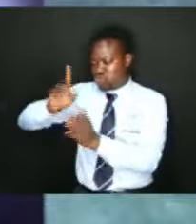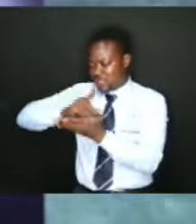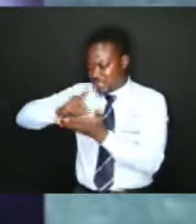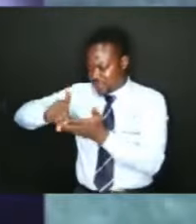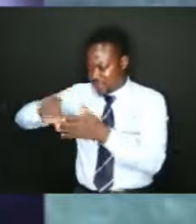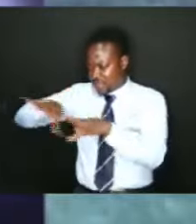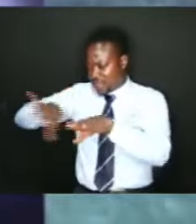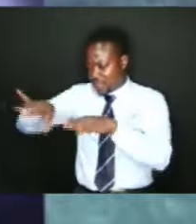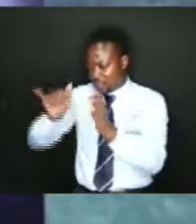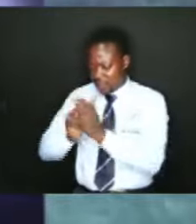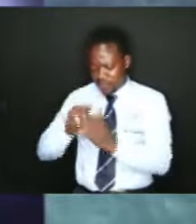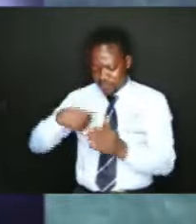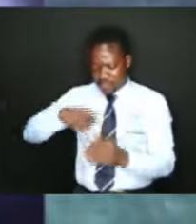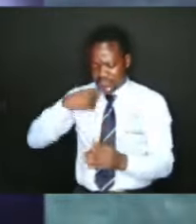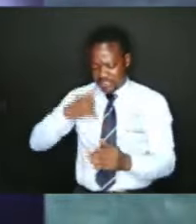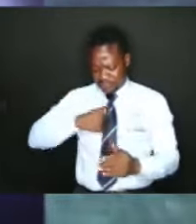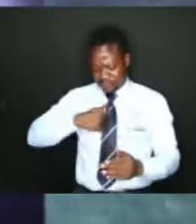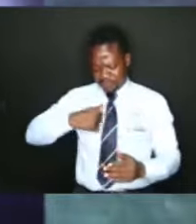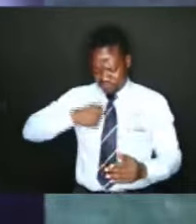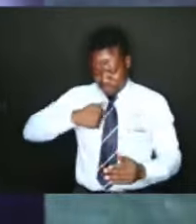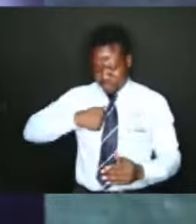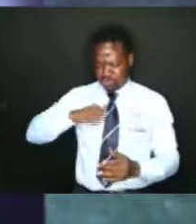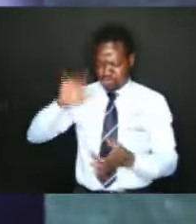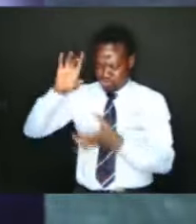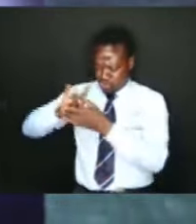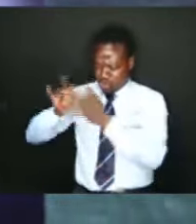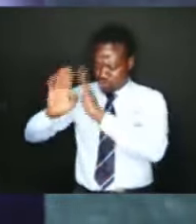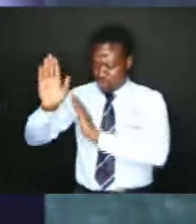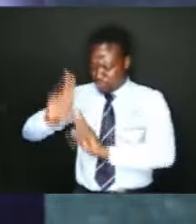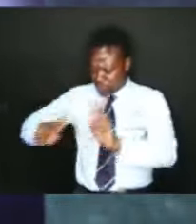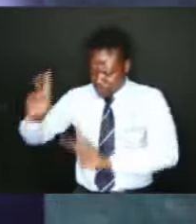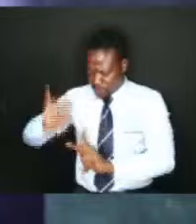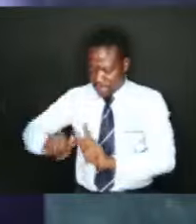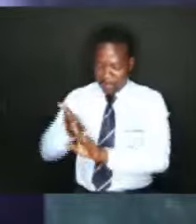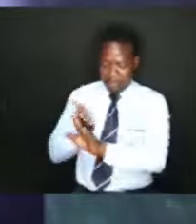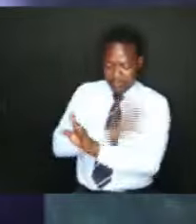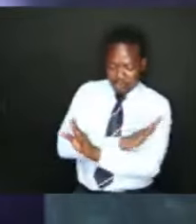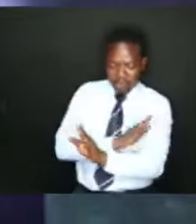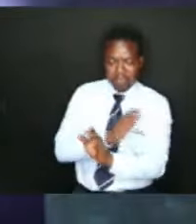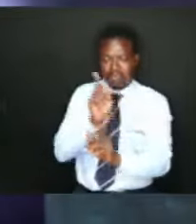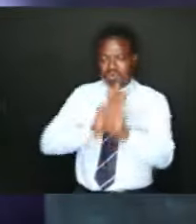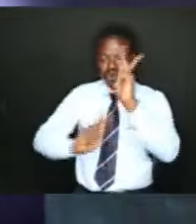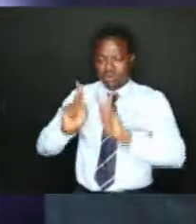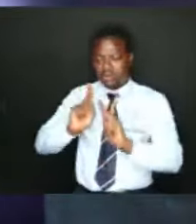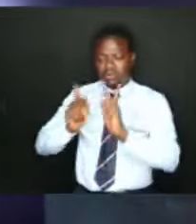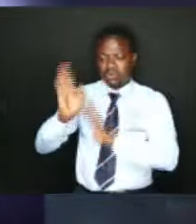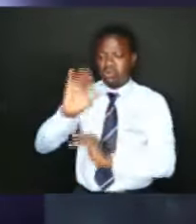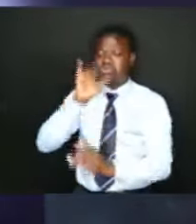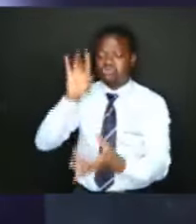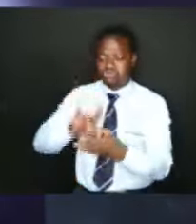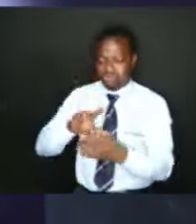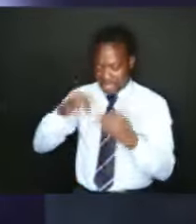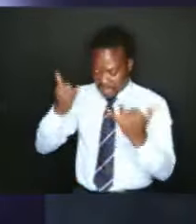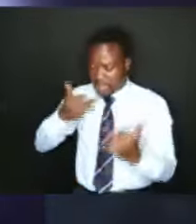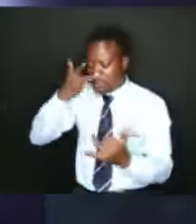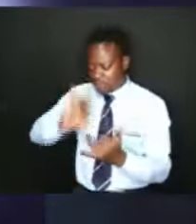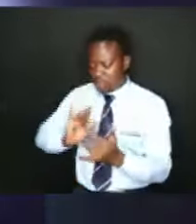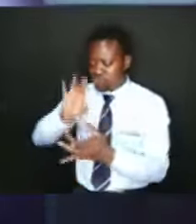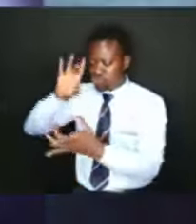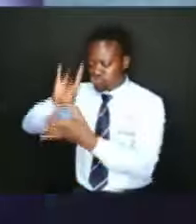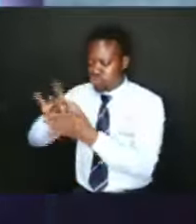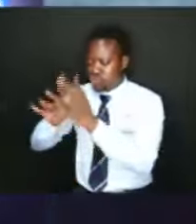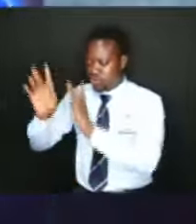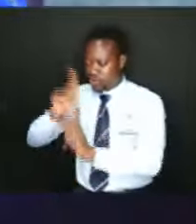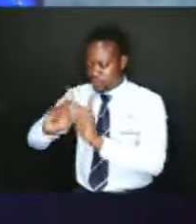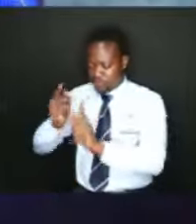so we can call ourselves a people of God. Once we were not a people, but now we are. Once we had not received mercy,